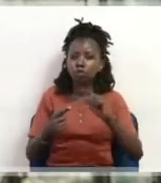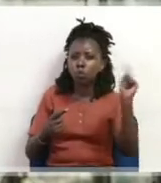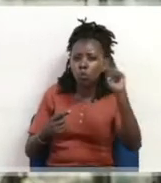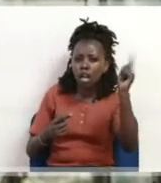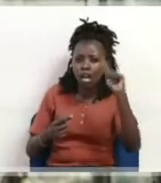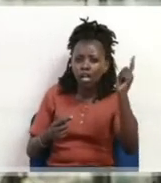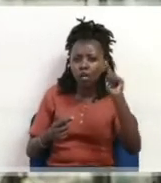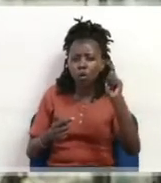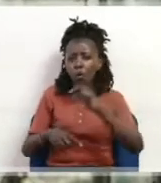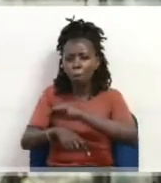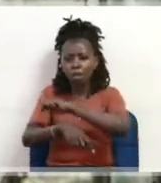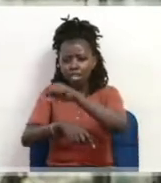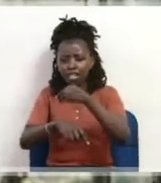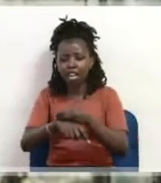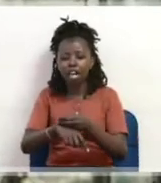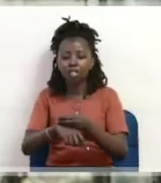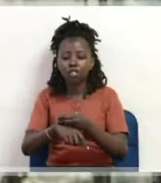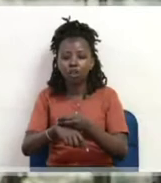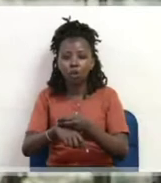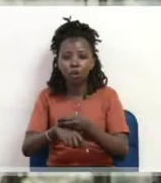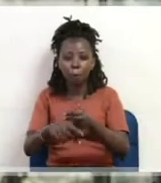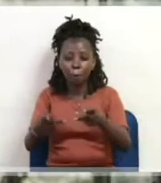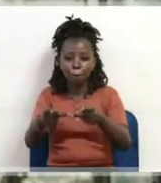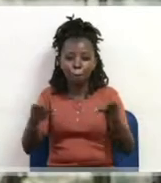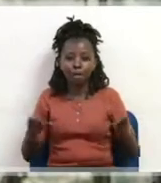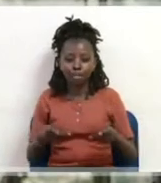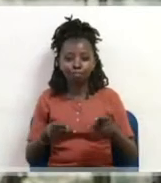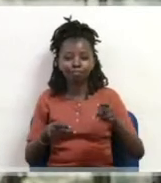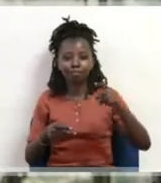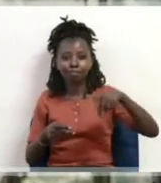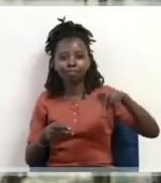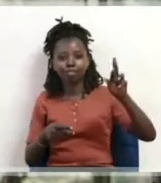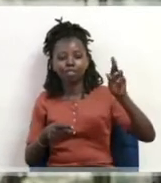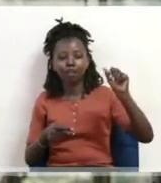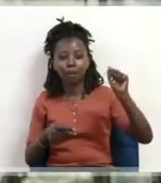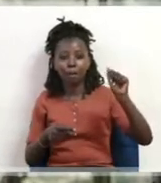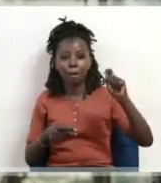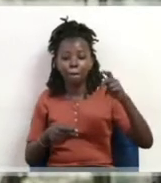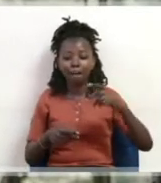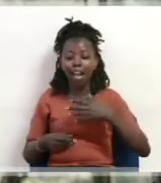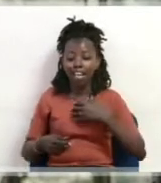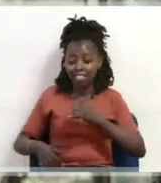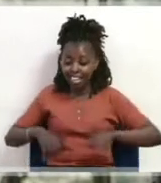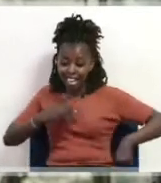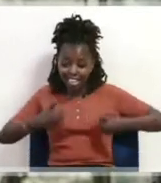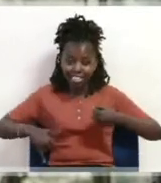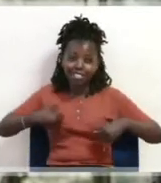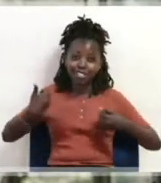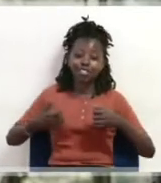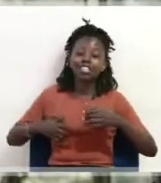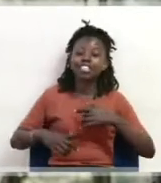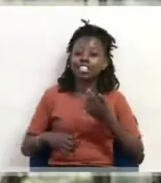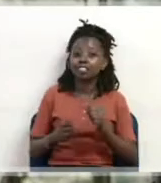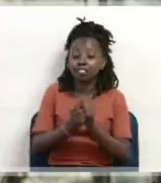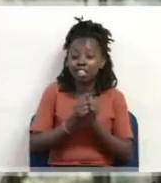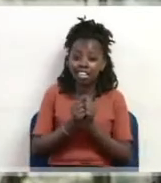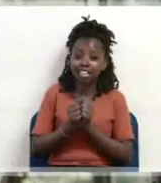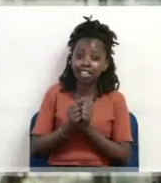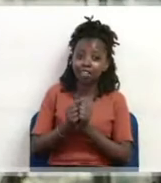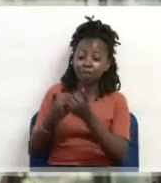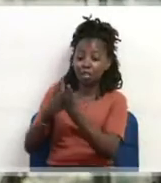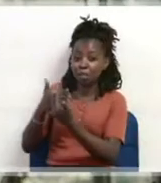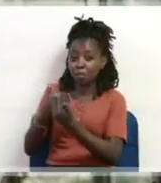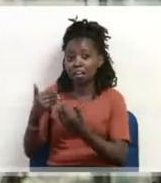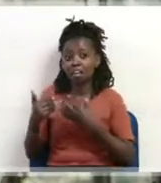Show, lunchtime, you're going to enjoy yourself with a half loaf of bread and a Fanta soda. Looking